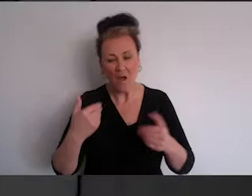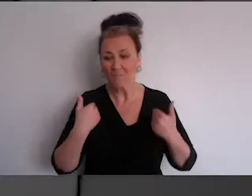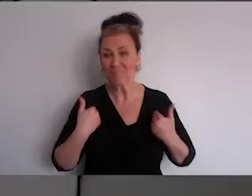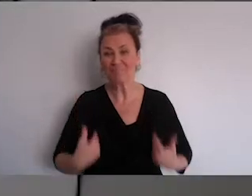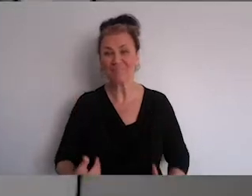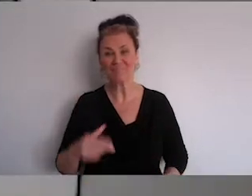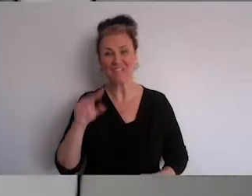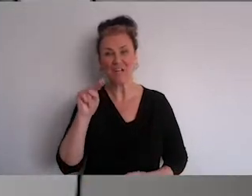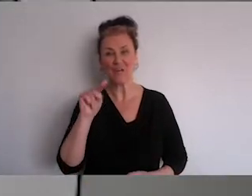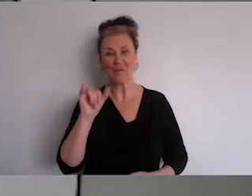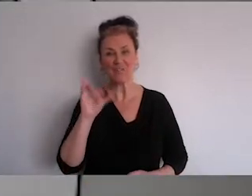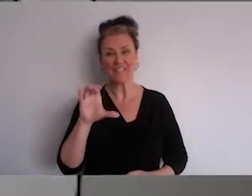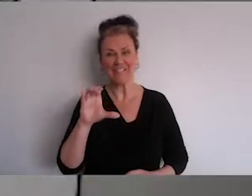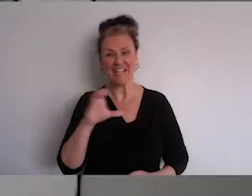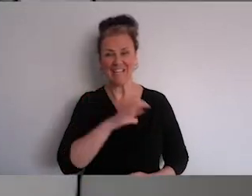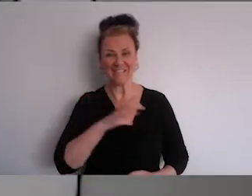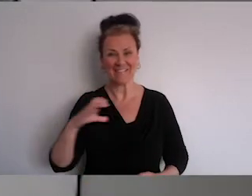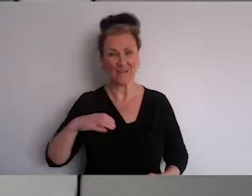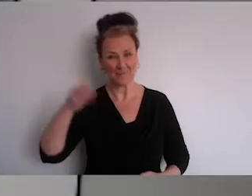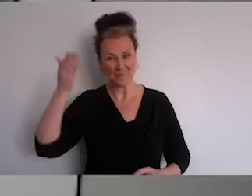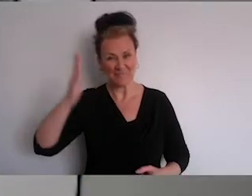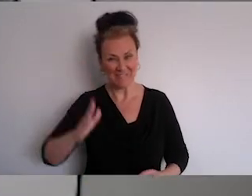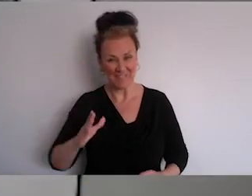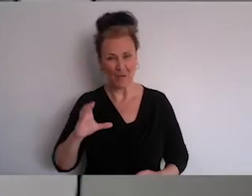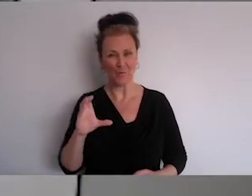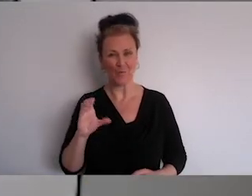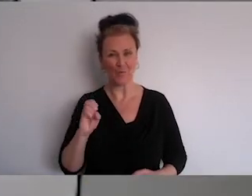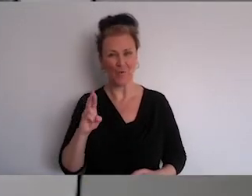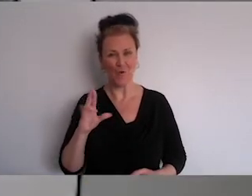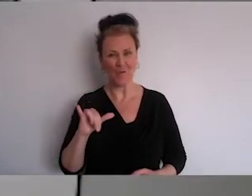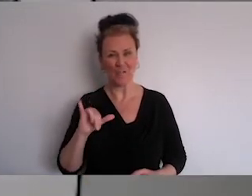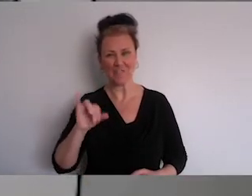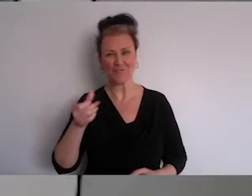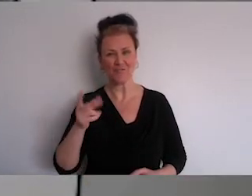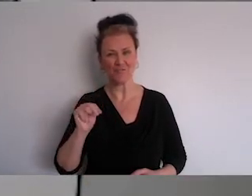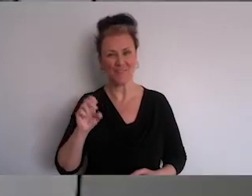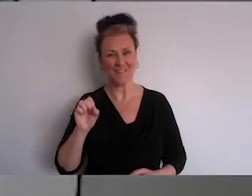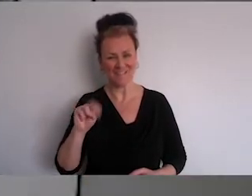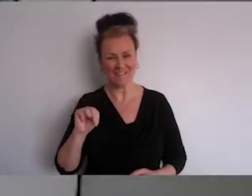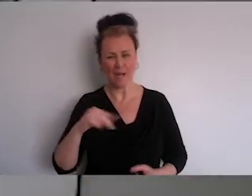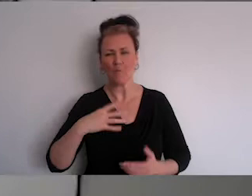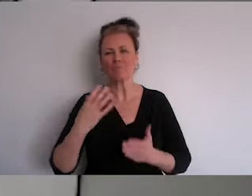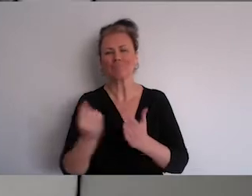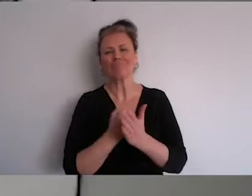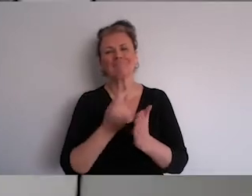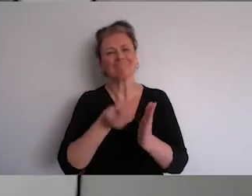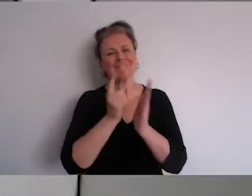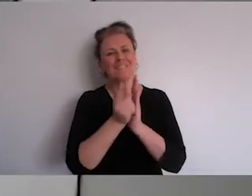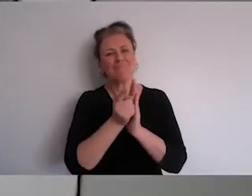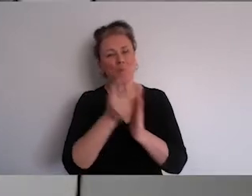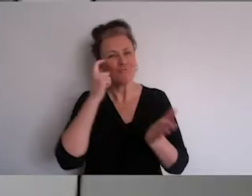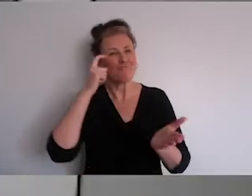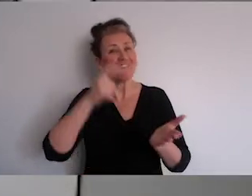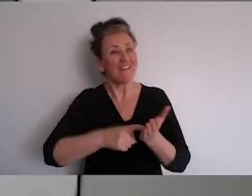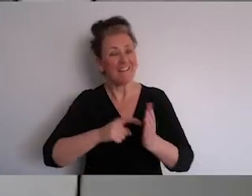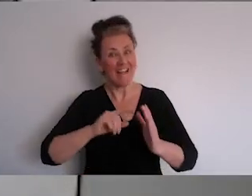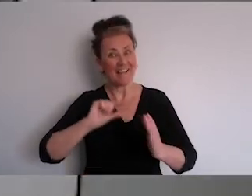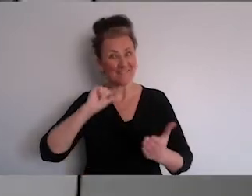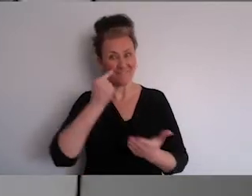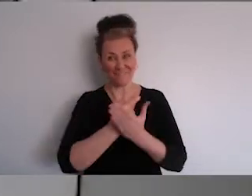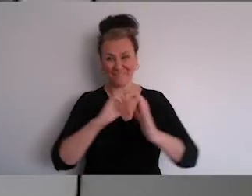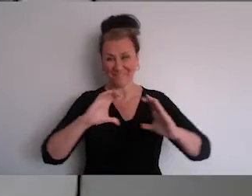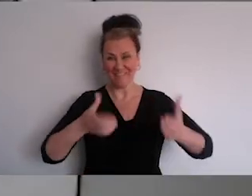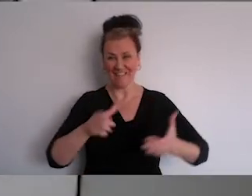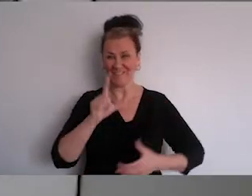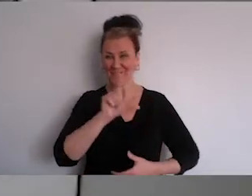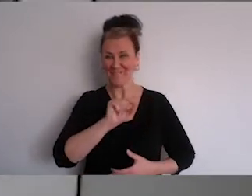Hey everyone, I'm New York City Council Speaker Corey Johnson, and I wanted to take a moment to recognize the 2020 graduating class